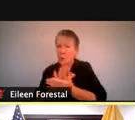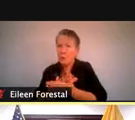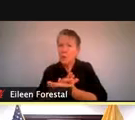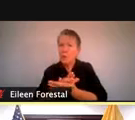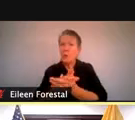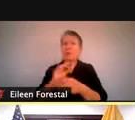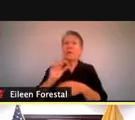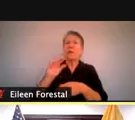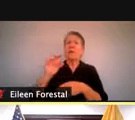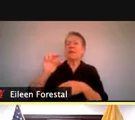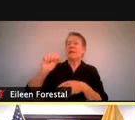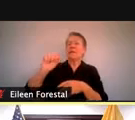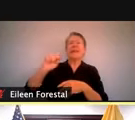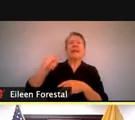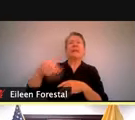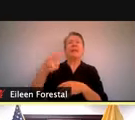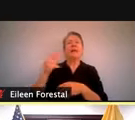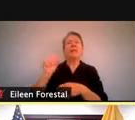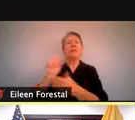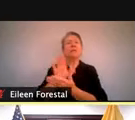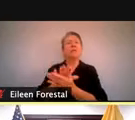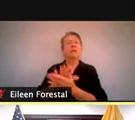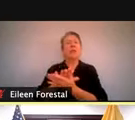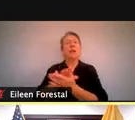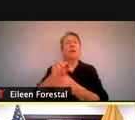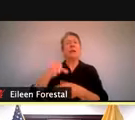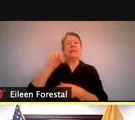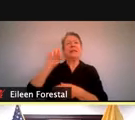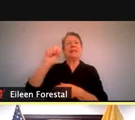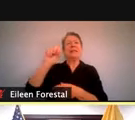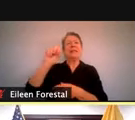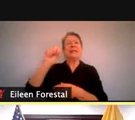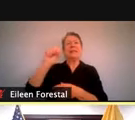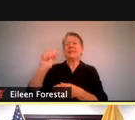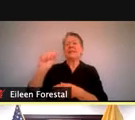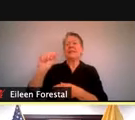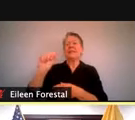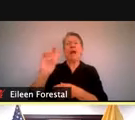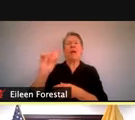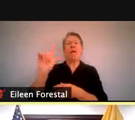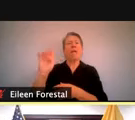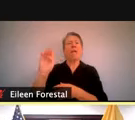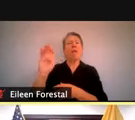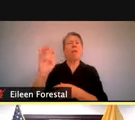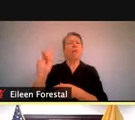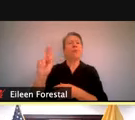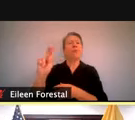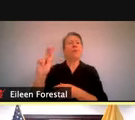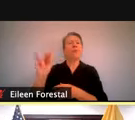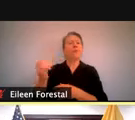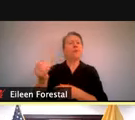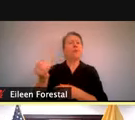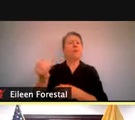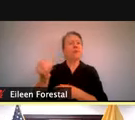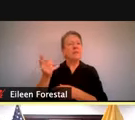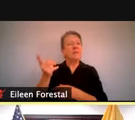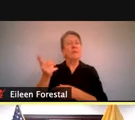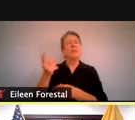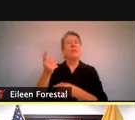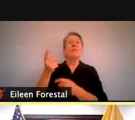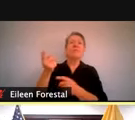Apostle School in Saddlebrook and St. Anne School in Fair Lawn. And she was a parishioner at St. Anne Roman Catholic Church as